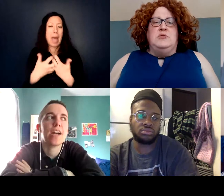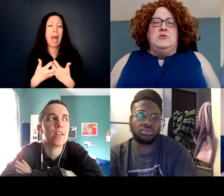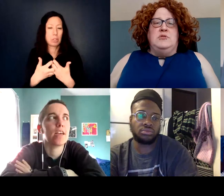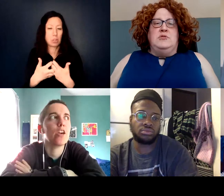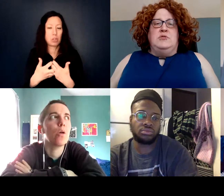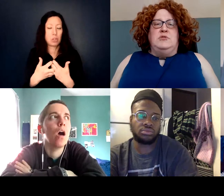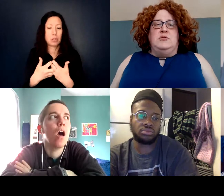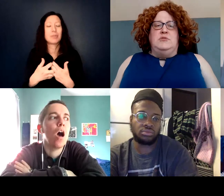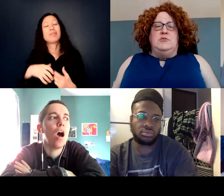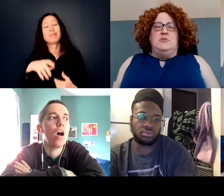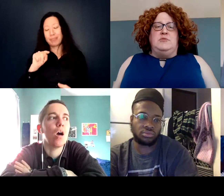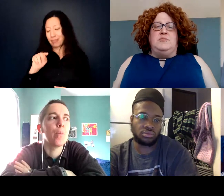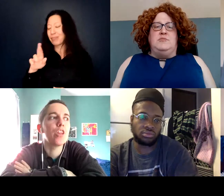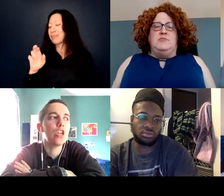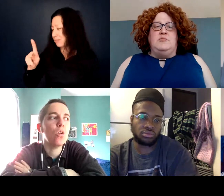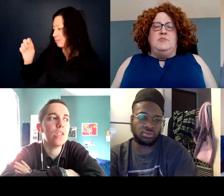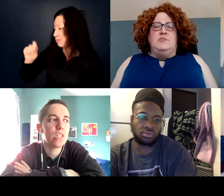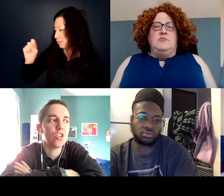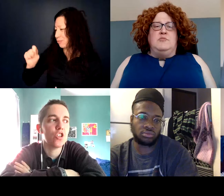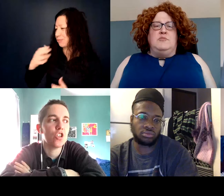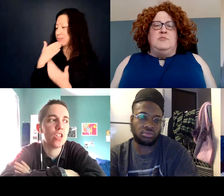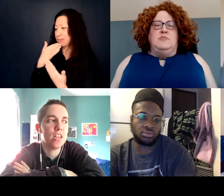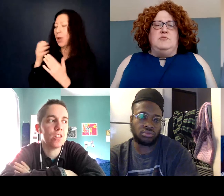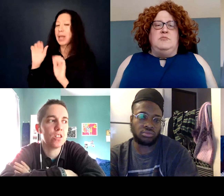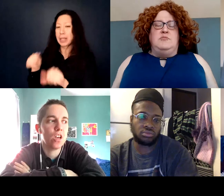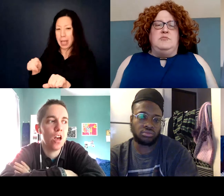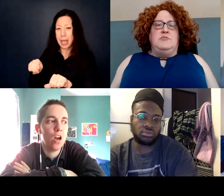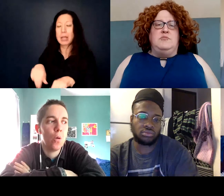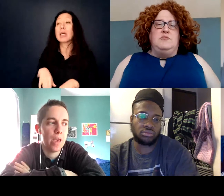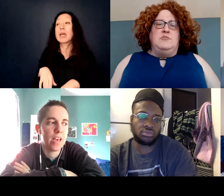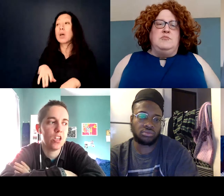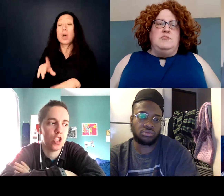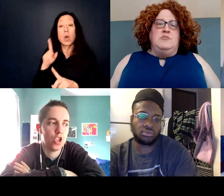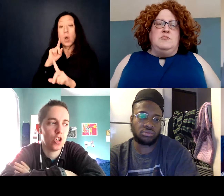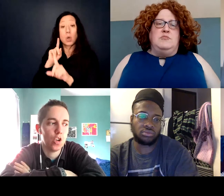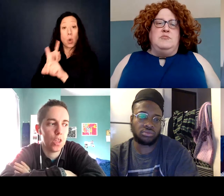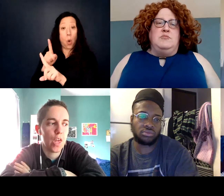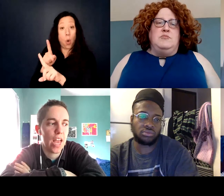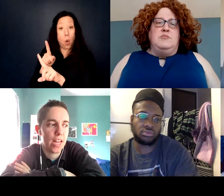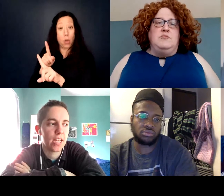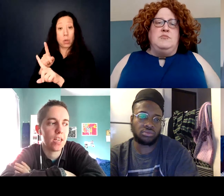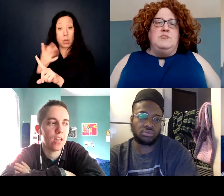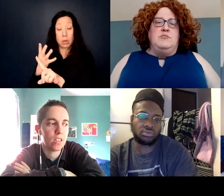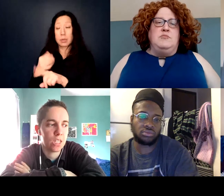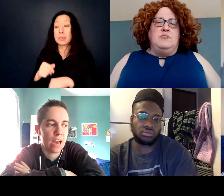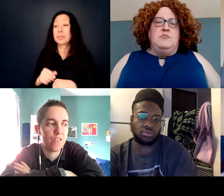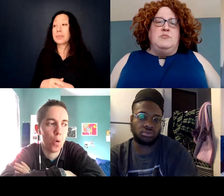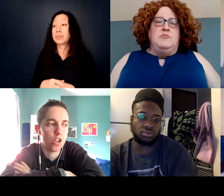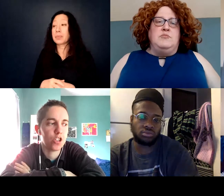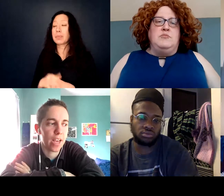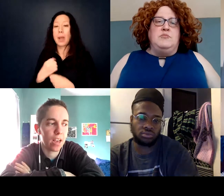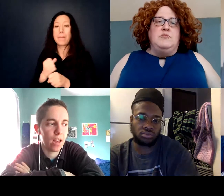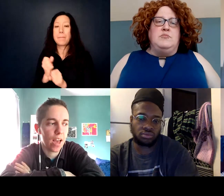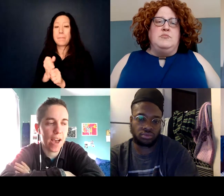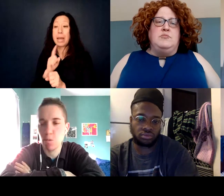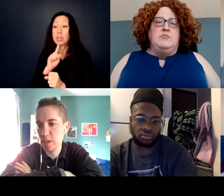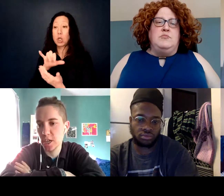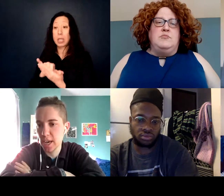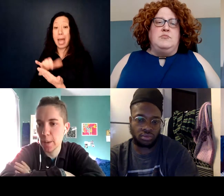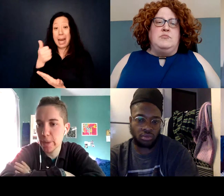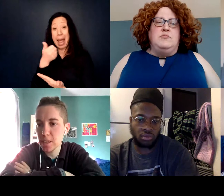Yeah, this is track. Thank you. The goal essentially is making sure that any staff who are